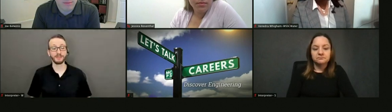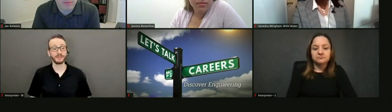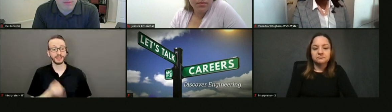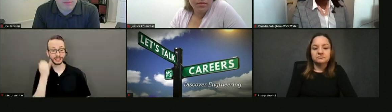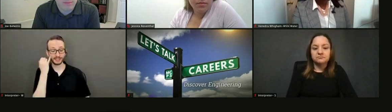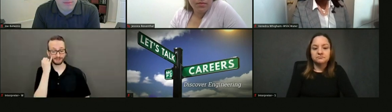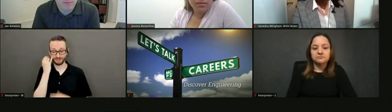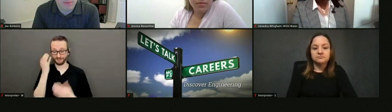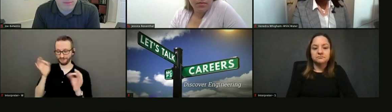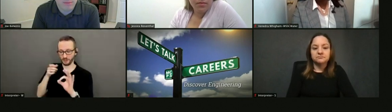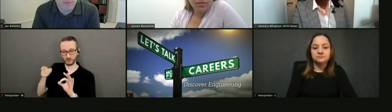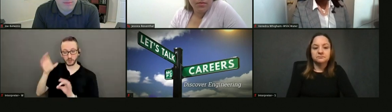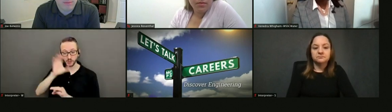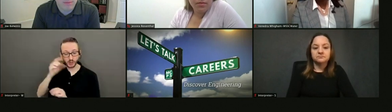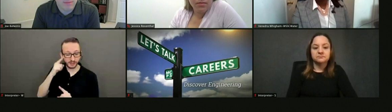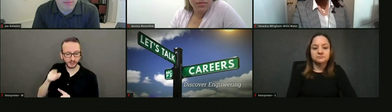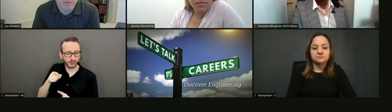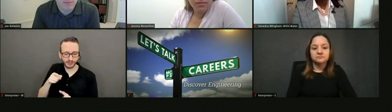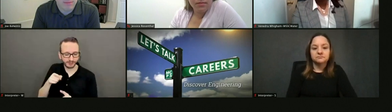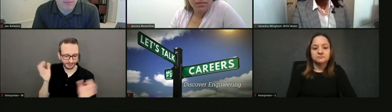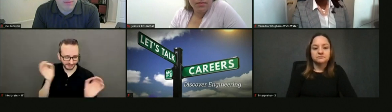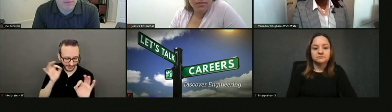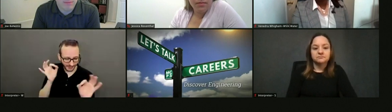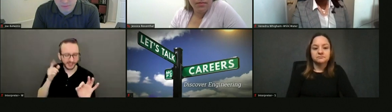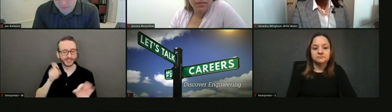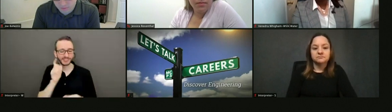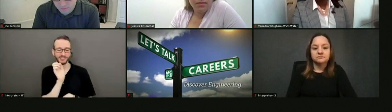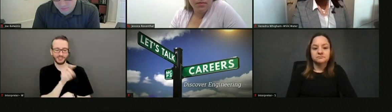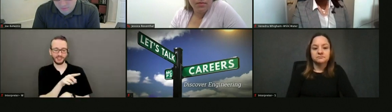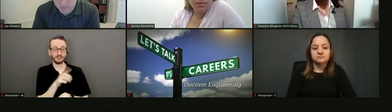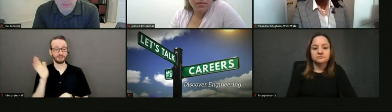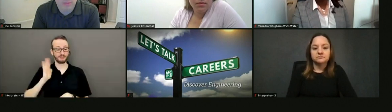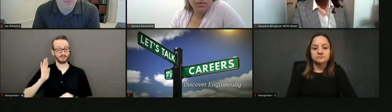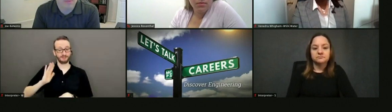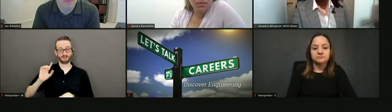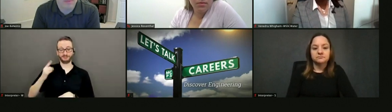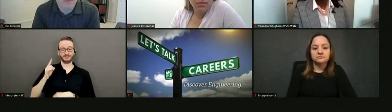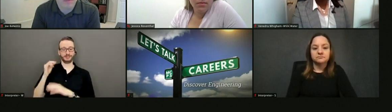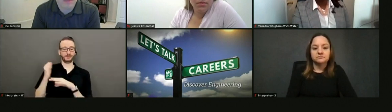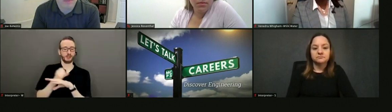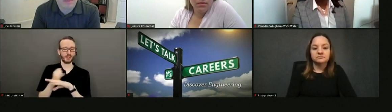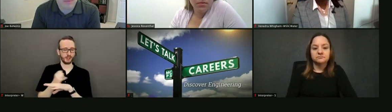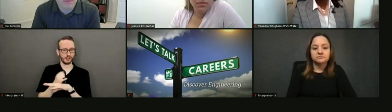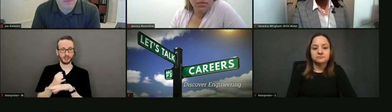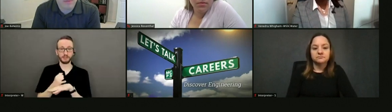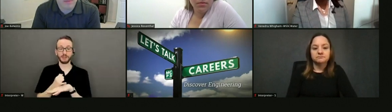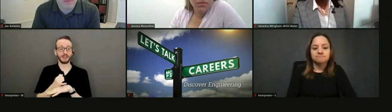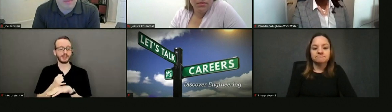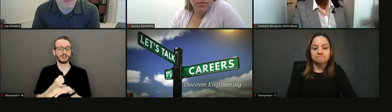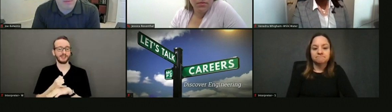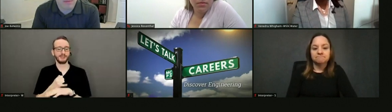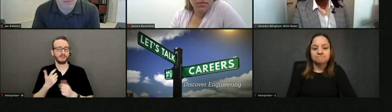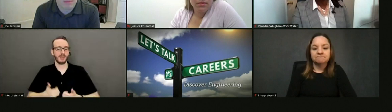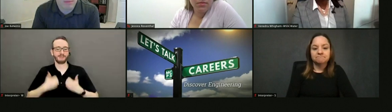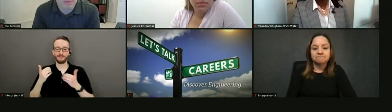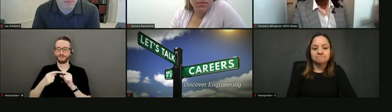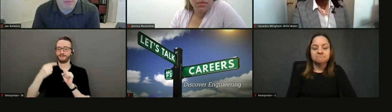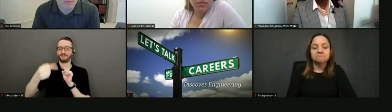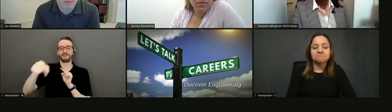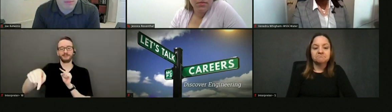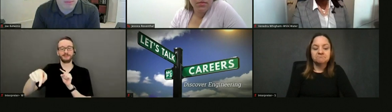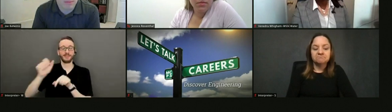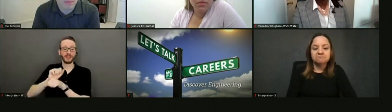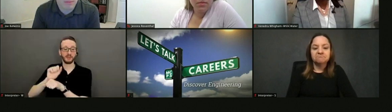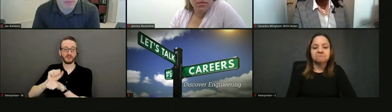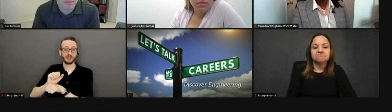you ask. So I know I got some of my first internships because, you know, the guy across the street worked at the power grid. So I